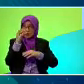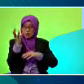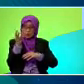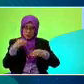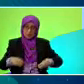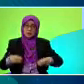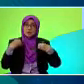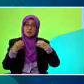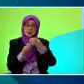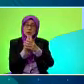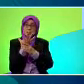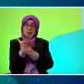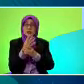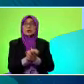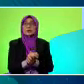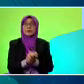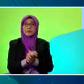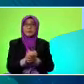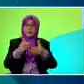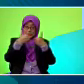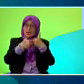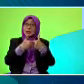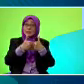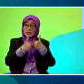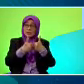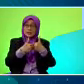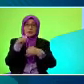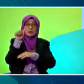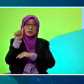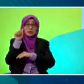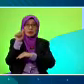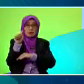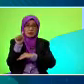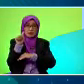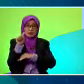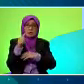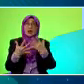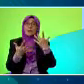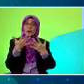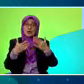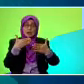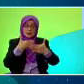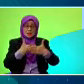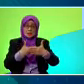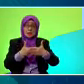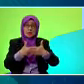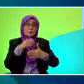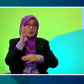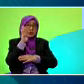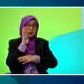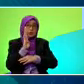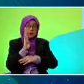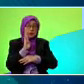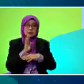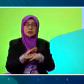used bread as my subject. The first bread, A, was toasted until brown. Then I put it in a bag and left it